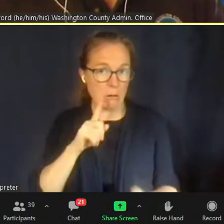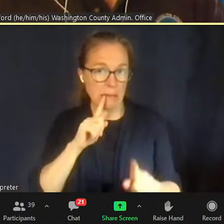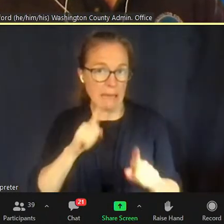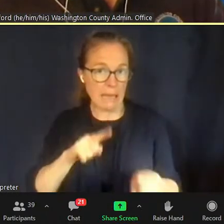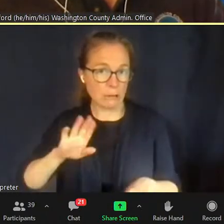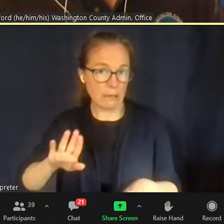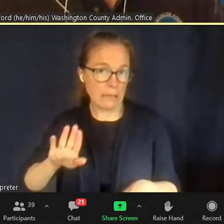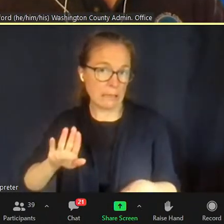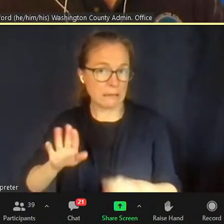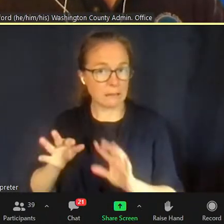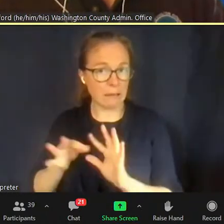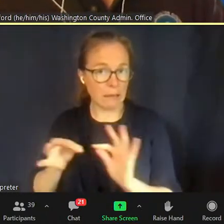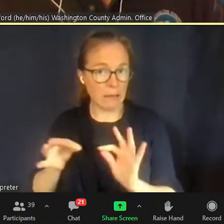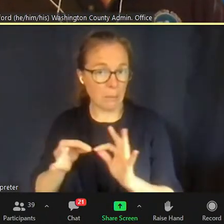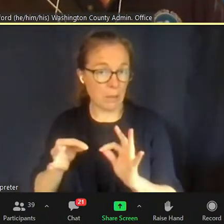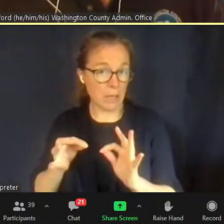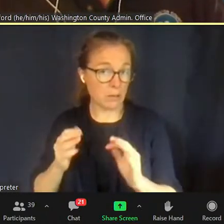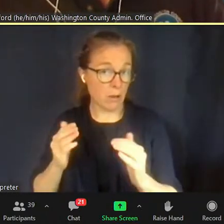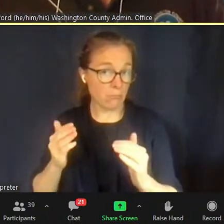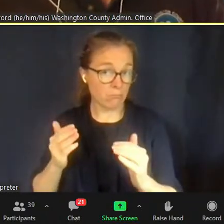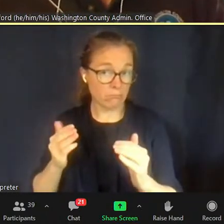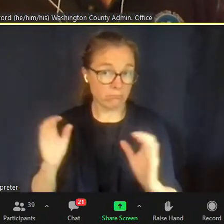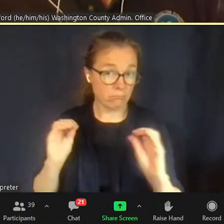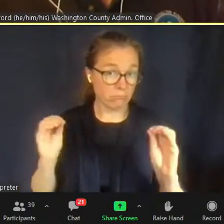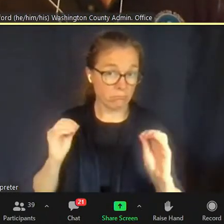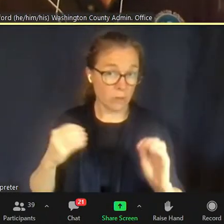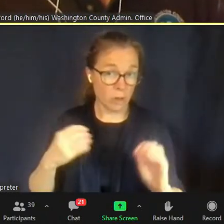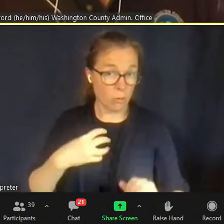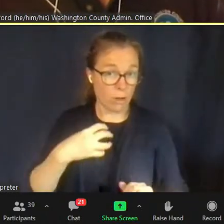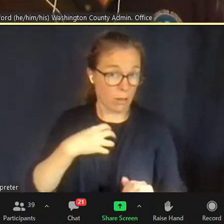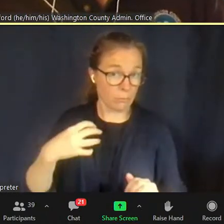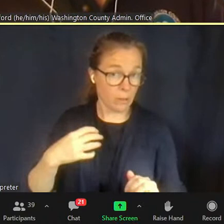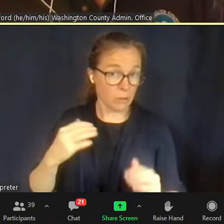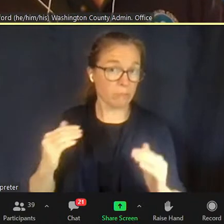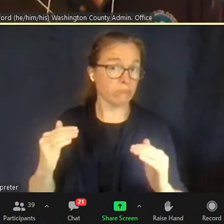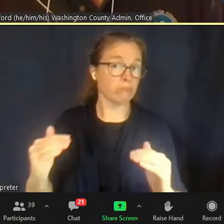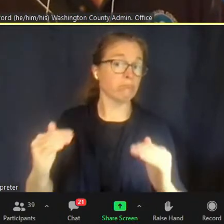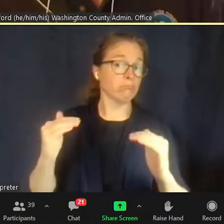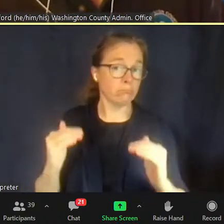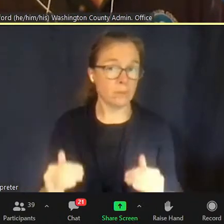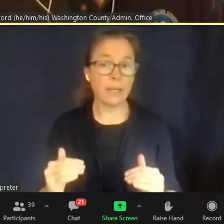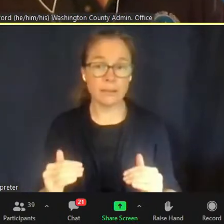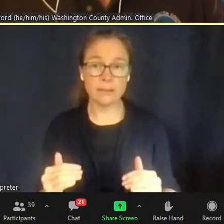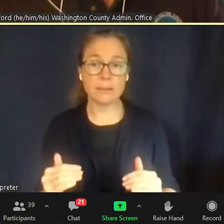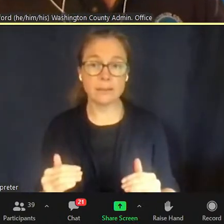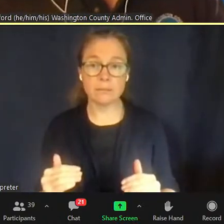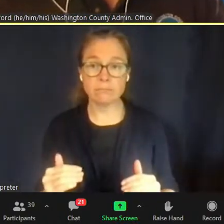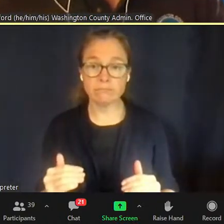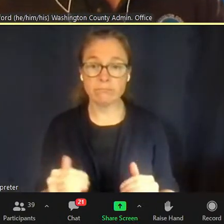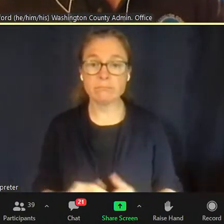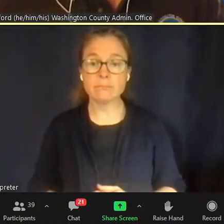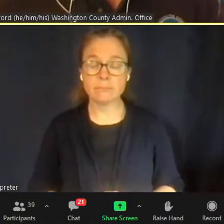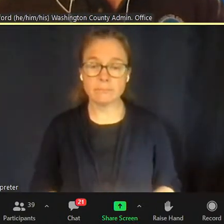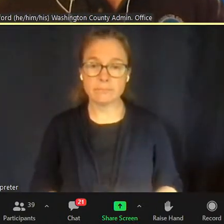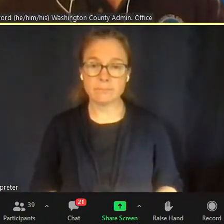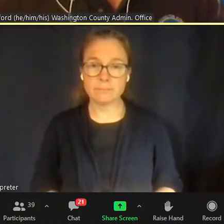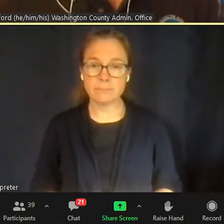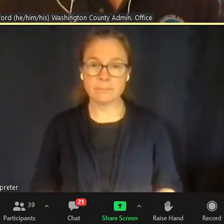participating. So without objection, seeing or not hearing any, why don't we